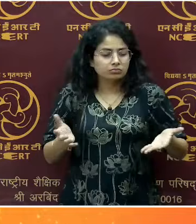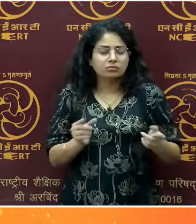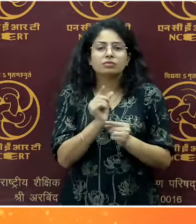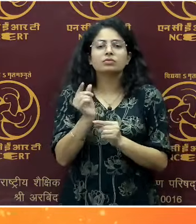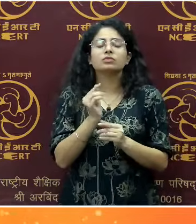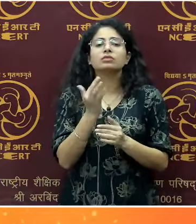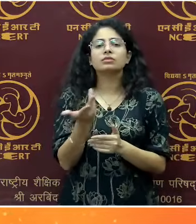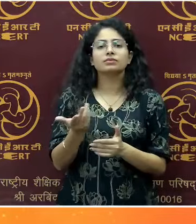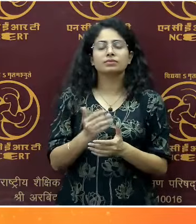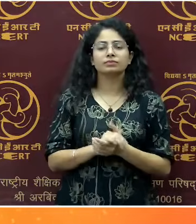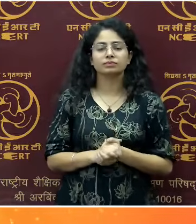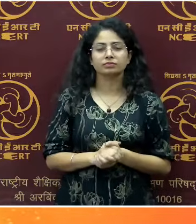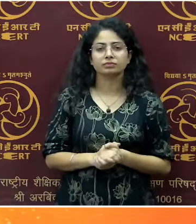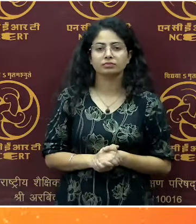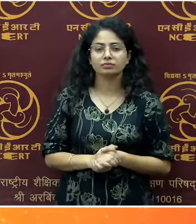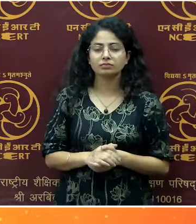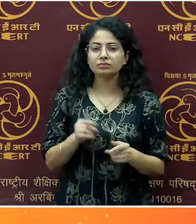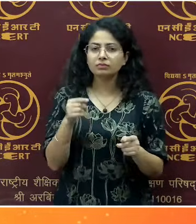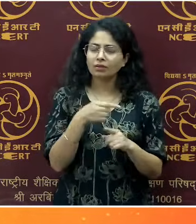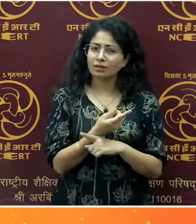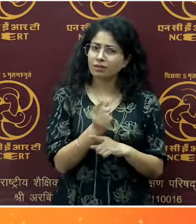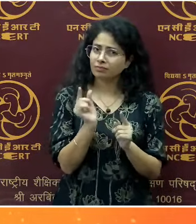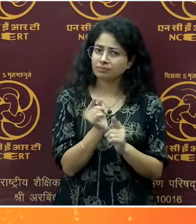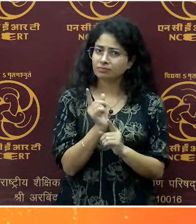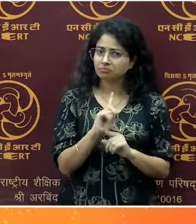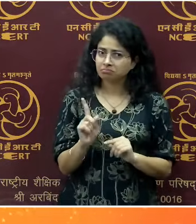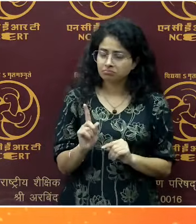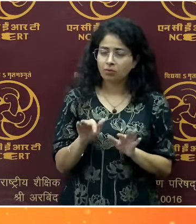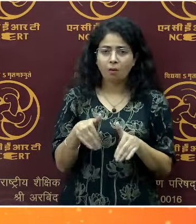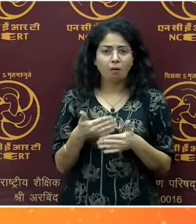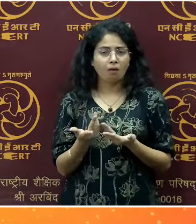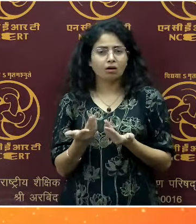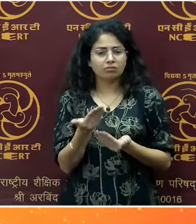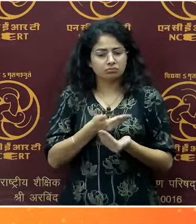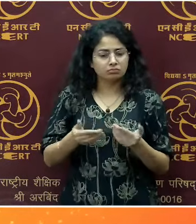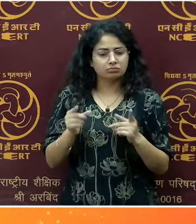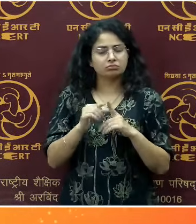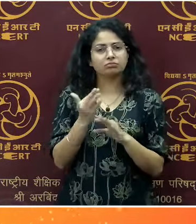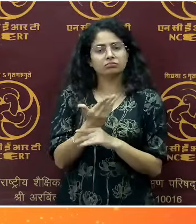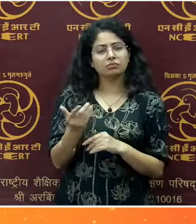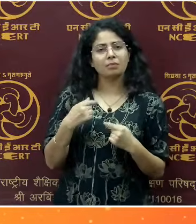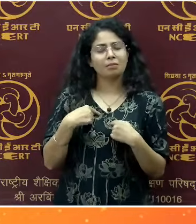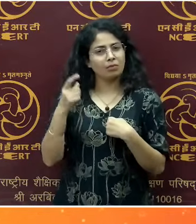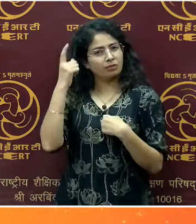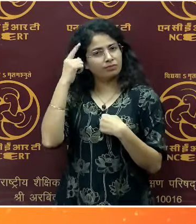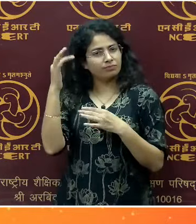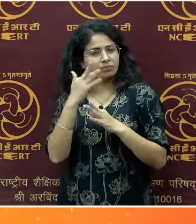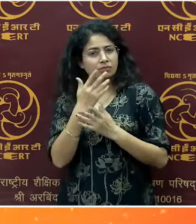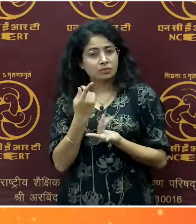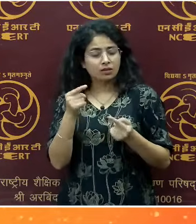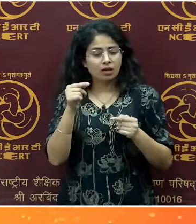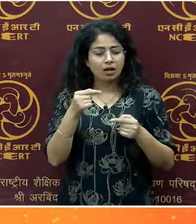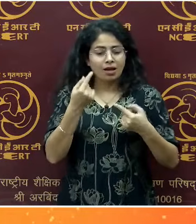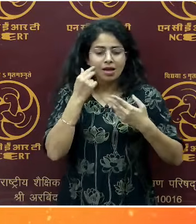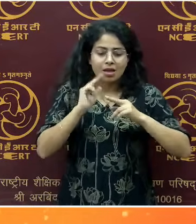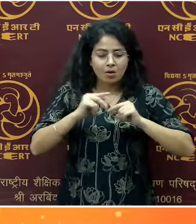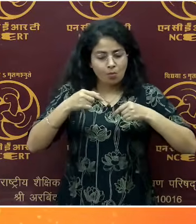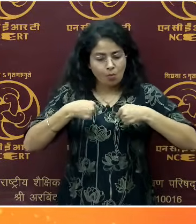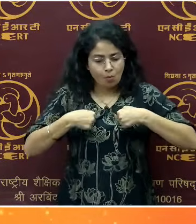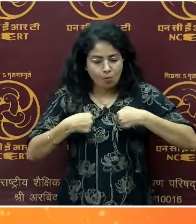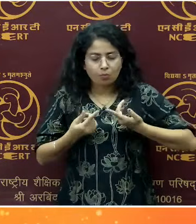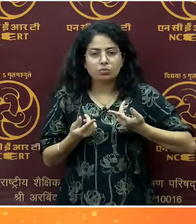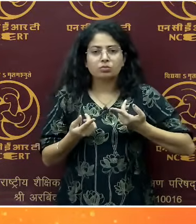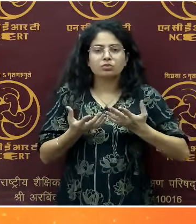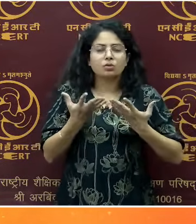resources wisely? Should we not use it at all, or what should we do? I think we should take as much as we